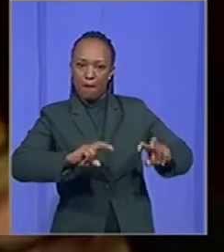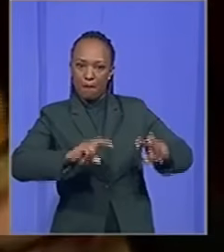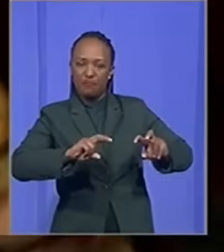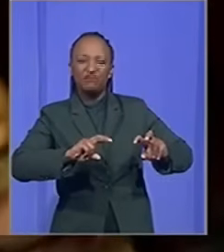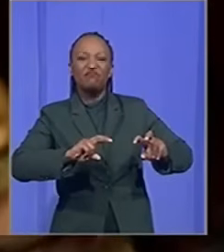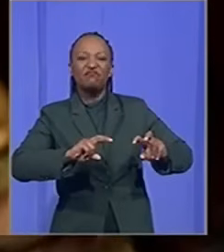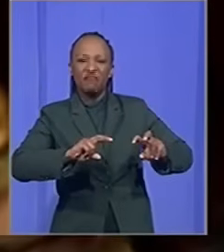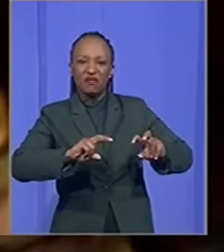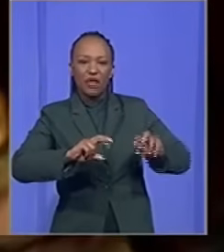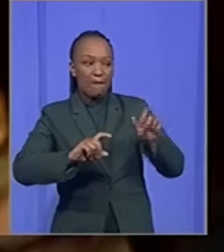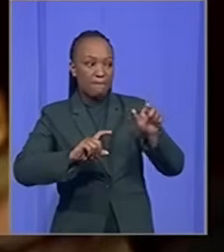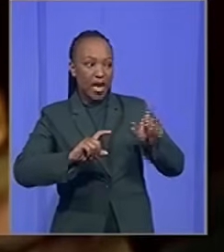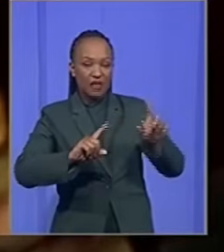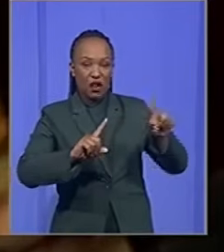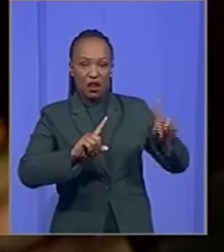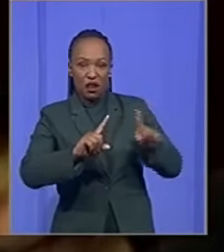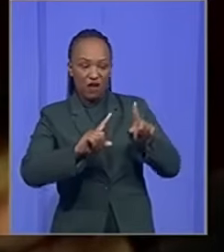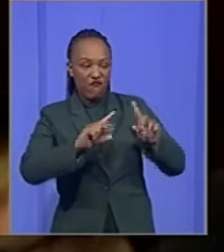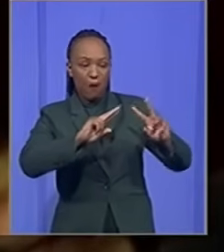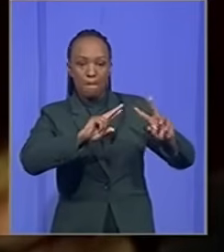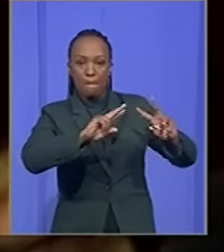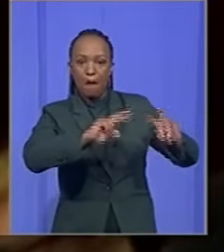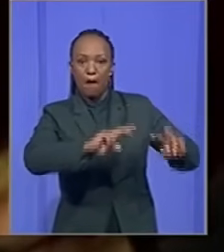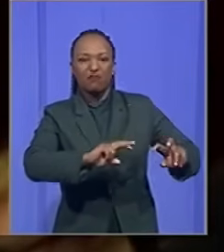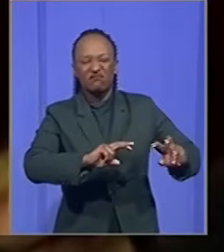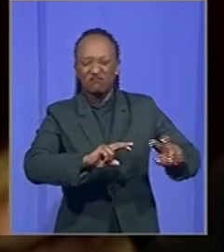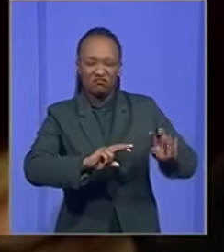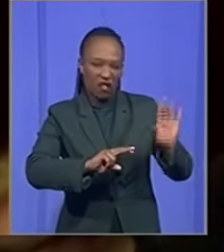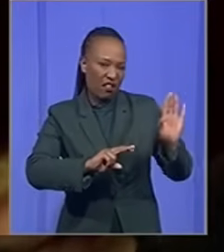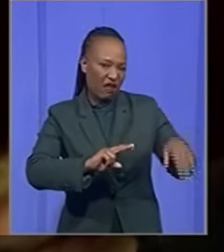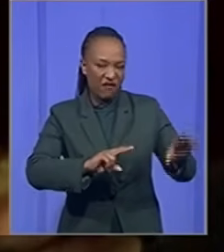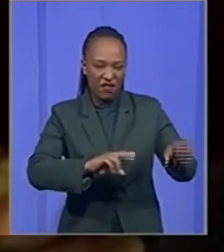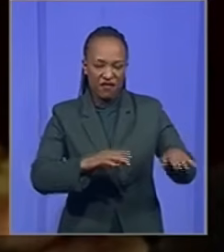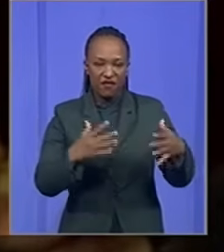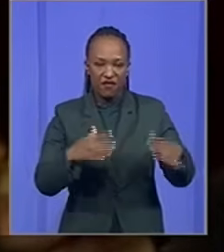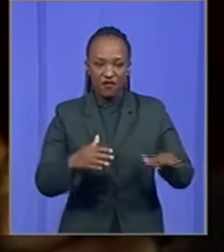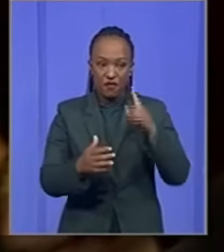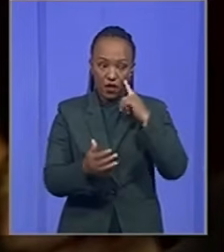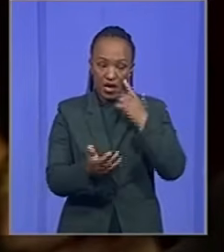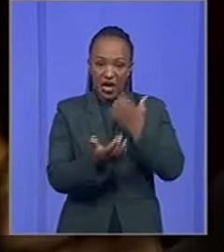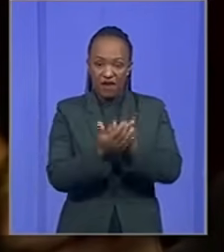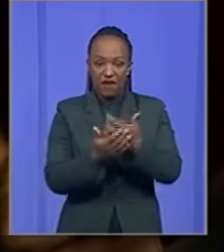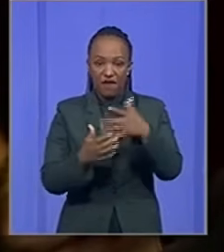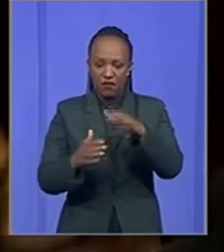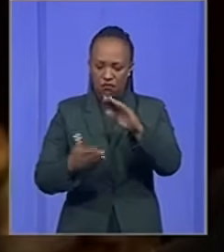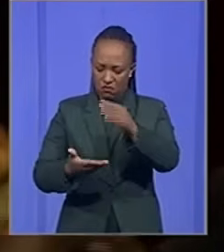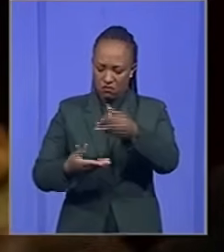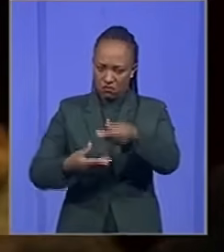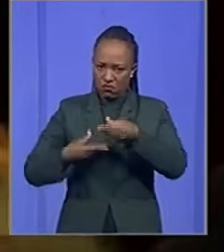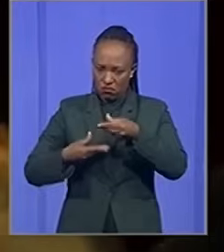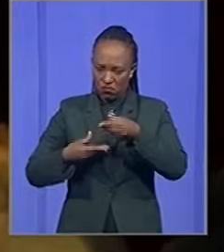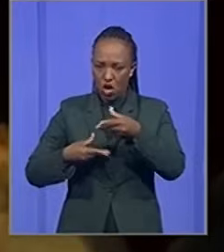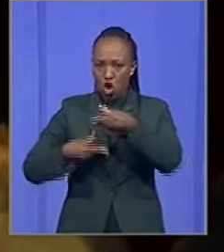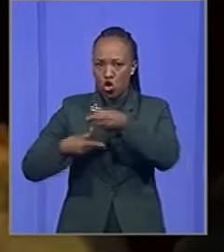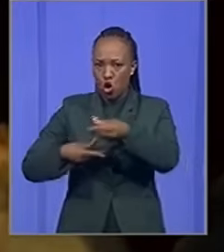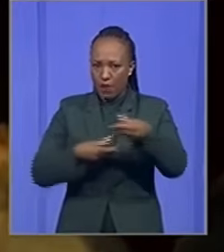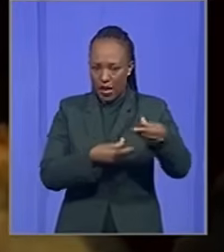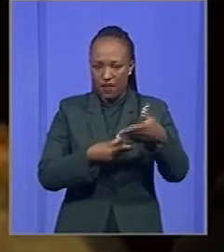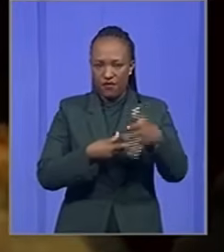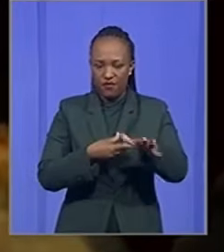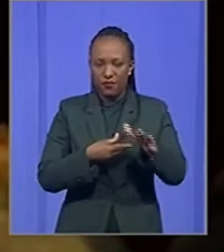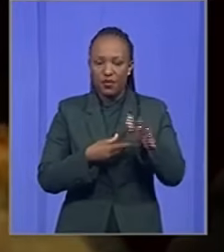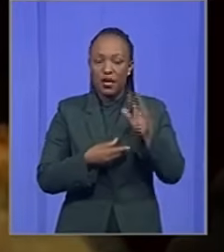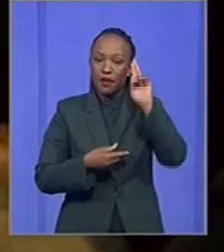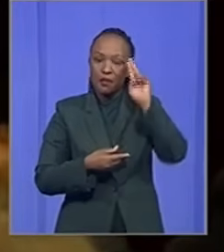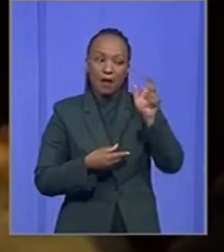the co-accused after engaging further with the evidence that was before us. Remember, this person was only